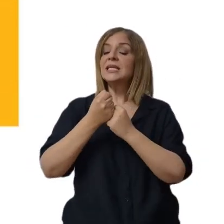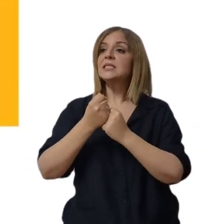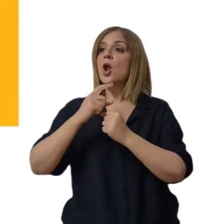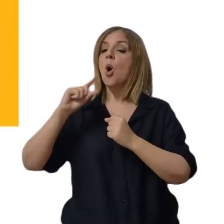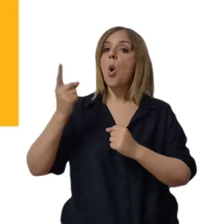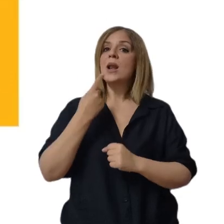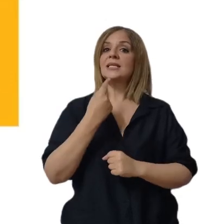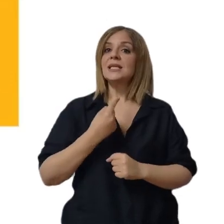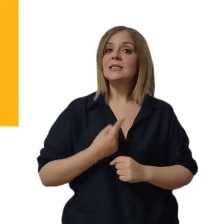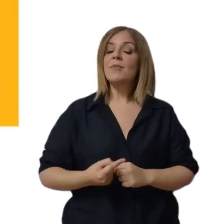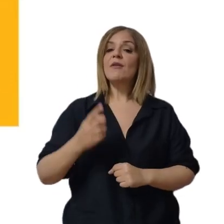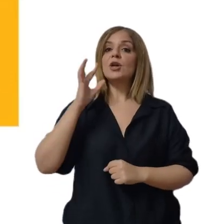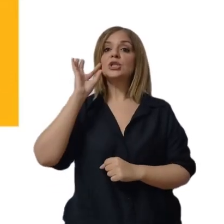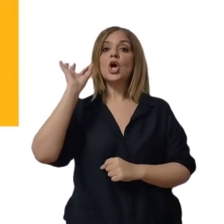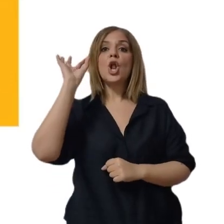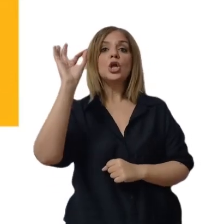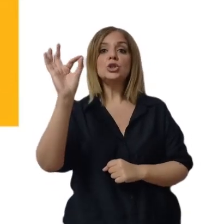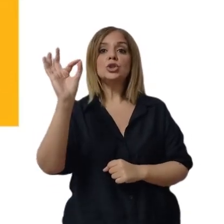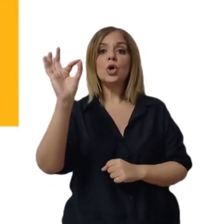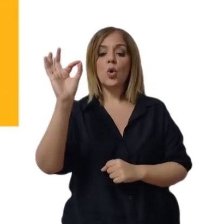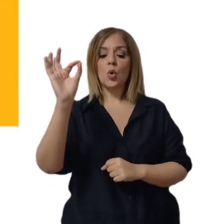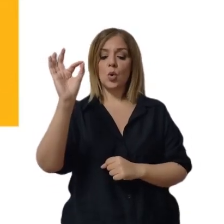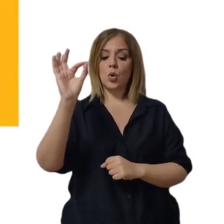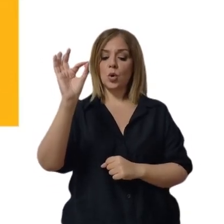do in order to